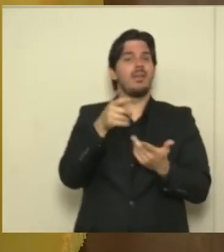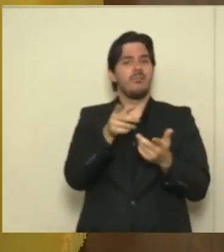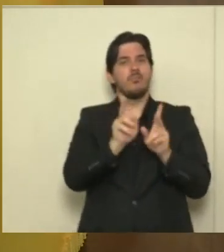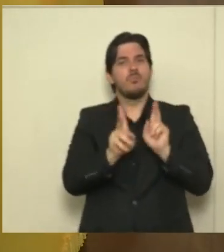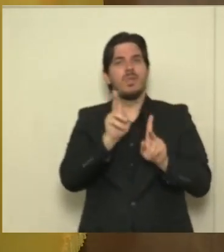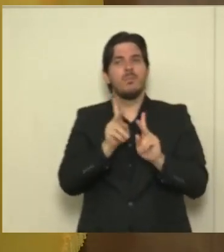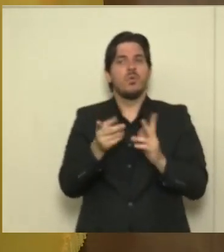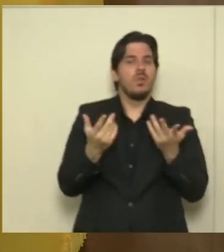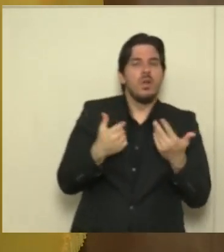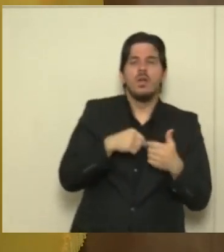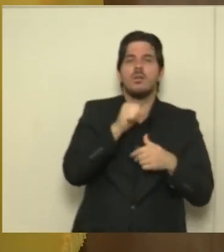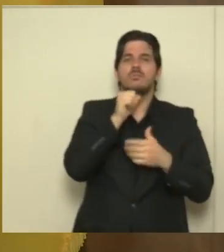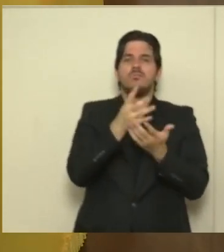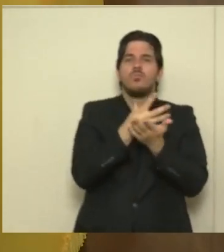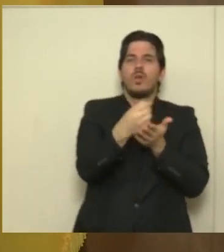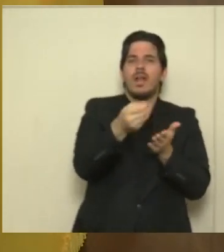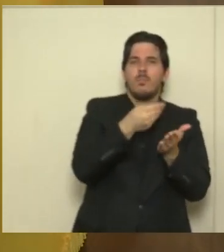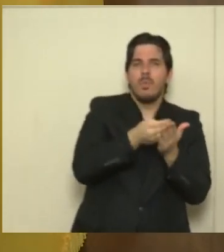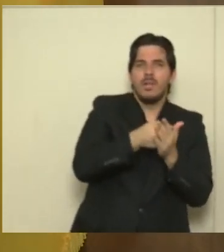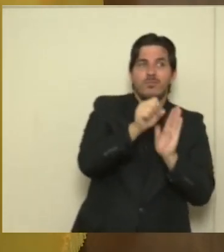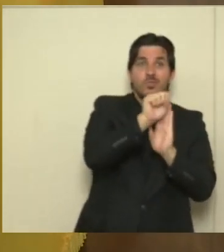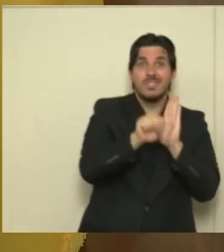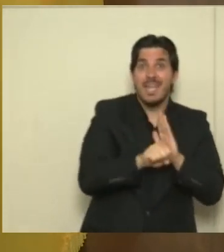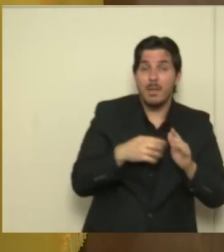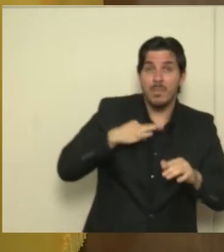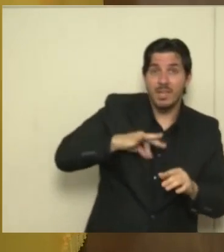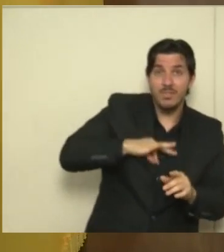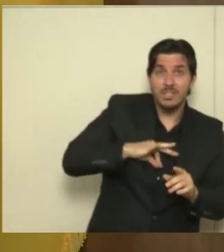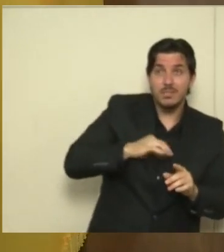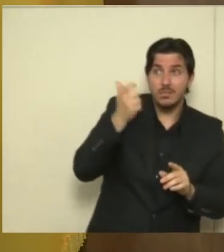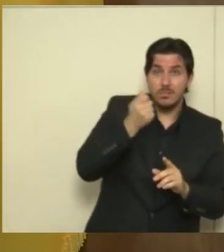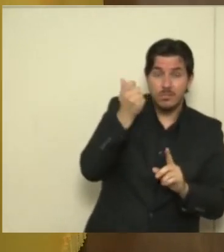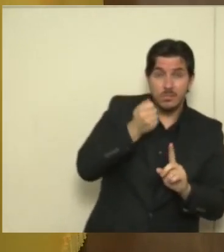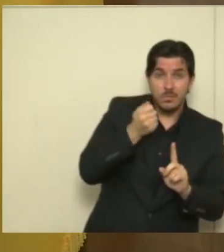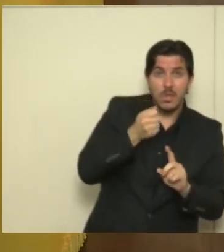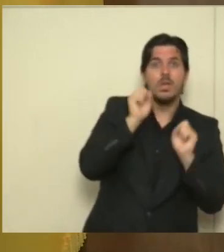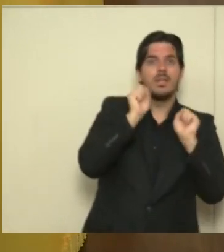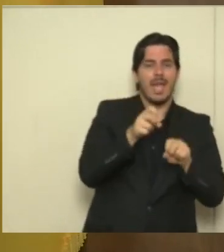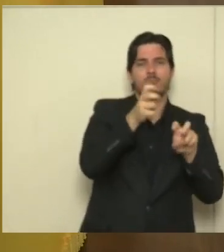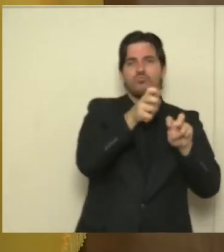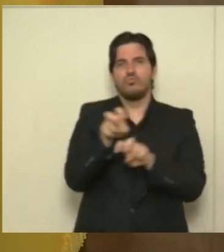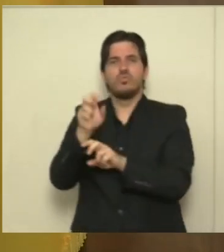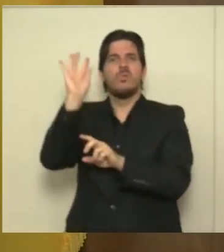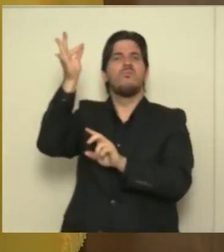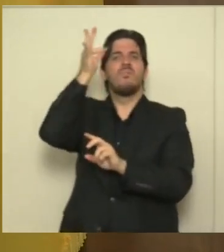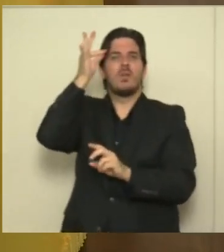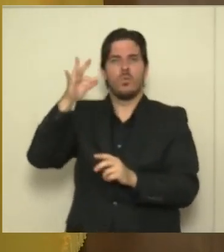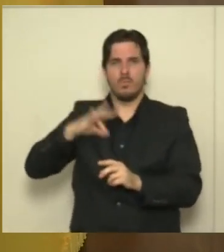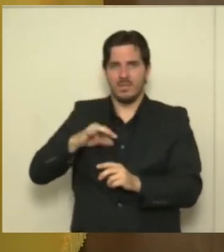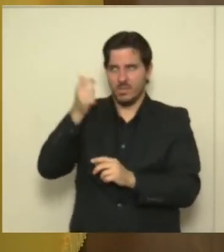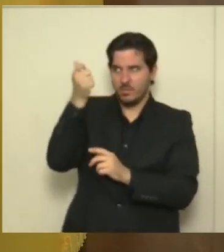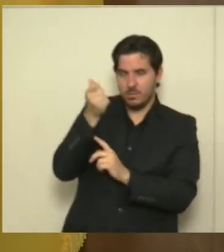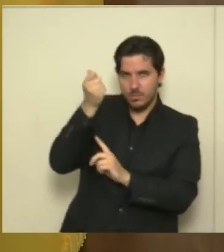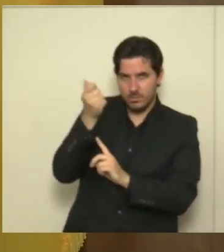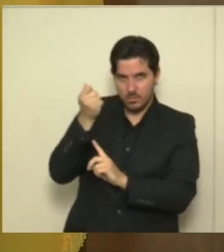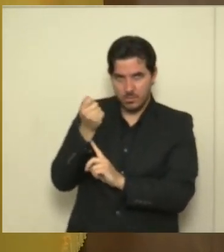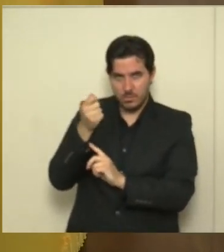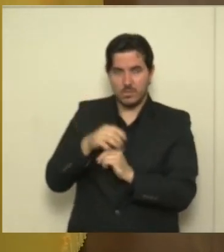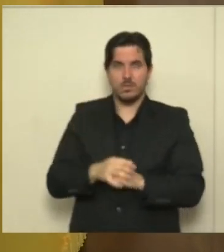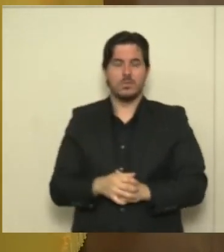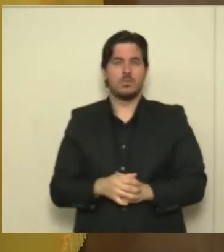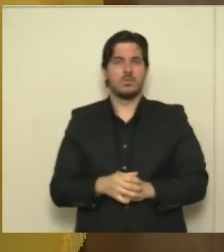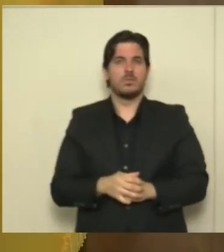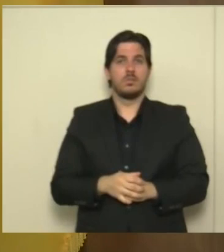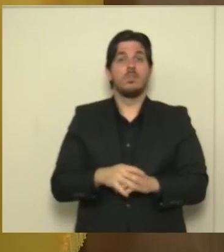going to see an increase, I don't believe, at this point in time. And as long as New Mexicans, needing the state sources, and as long as